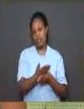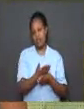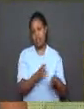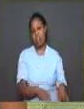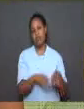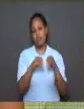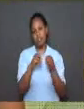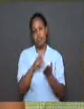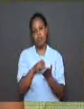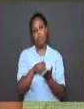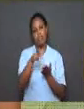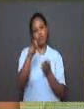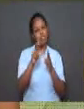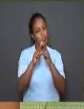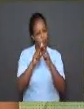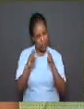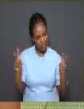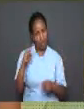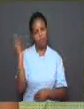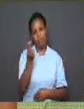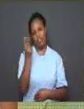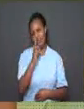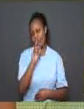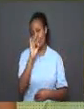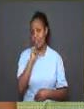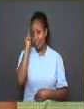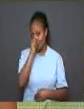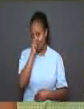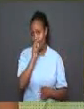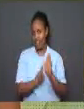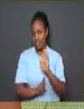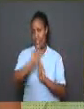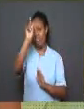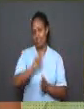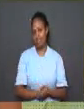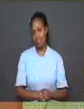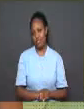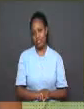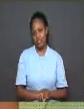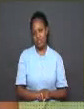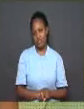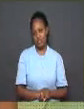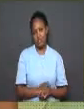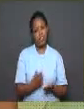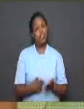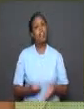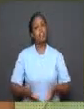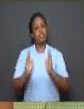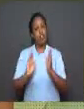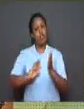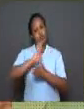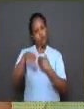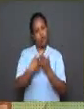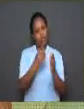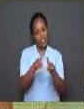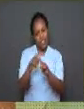Students, democracy is very important for Ethiopia's development. It allows all of